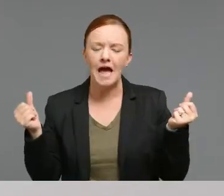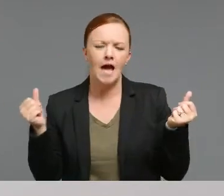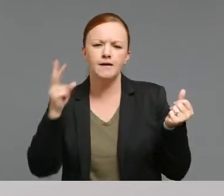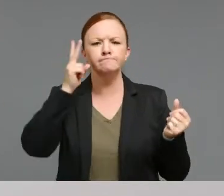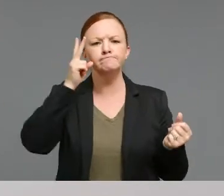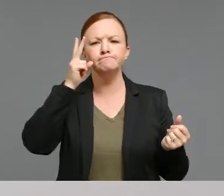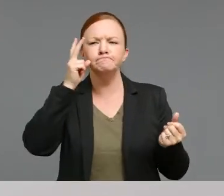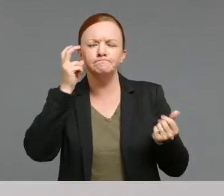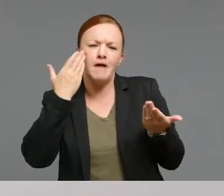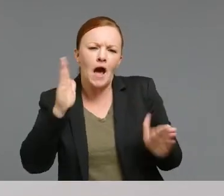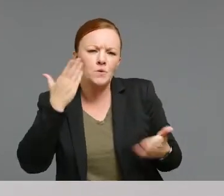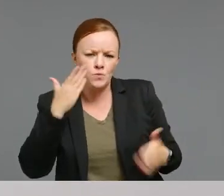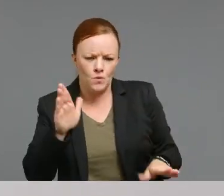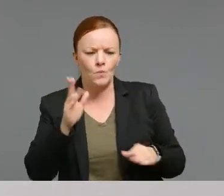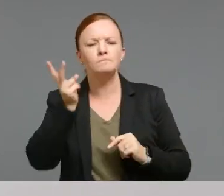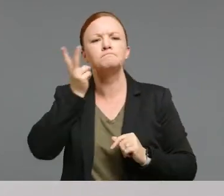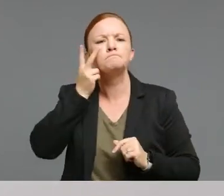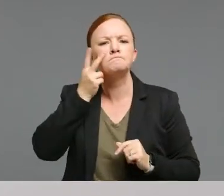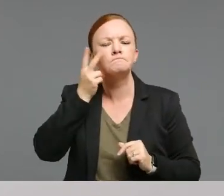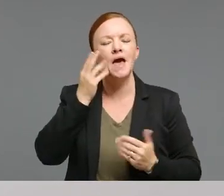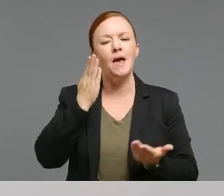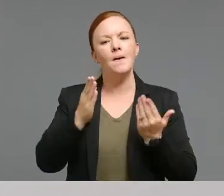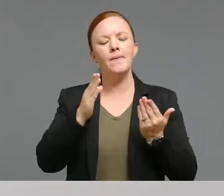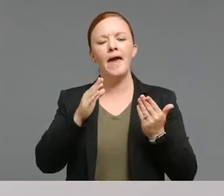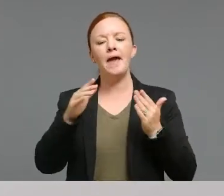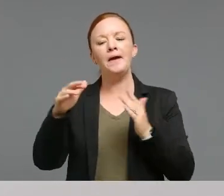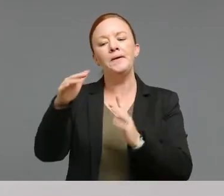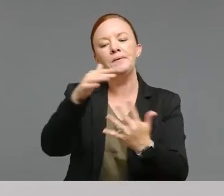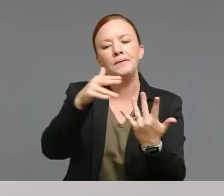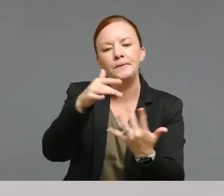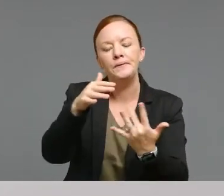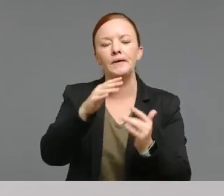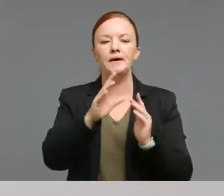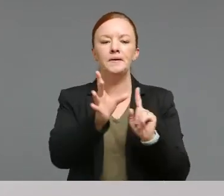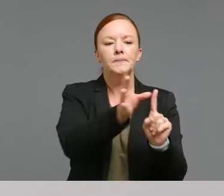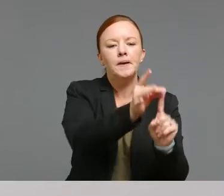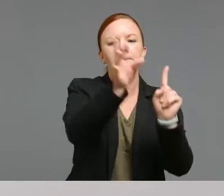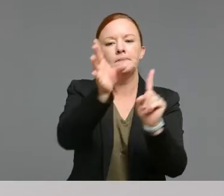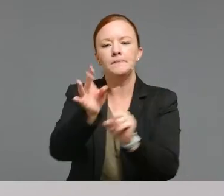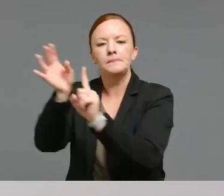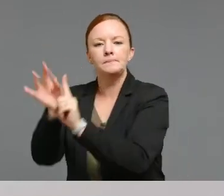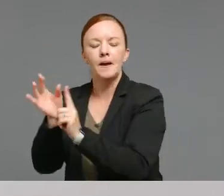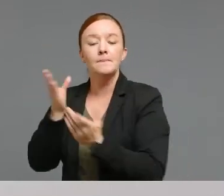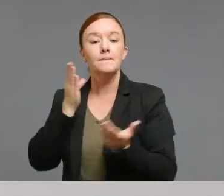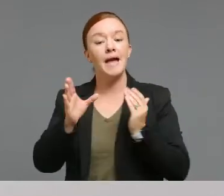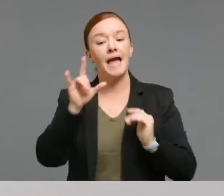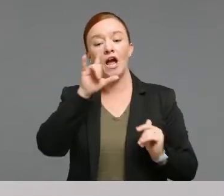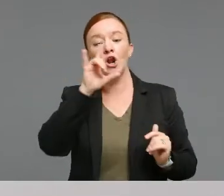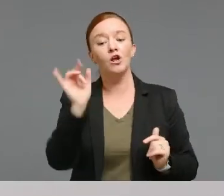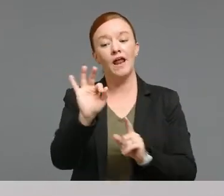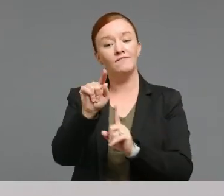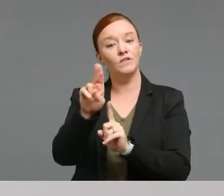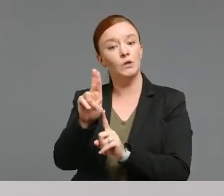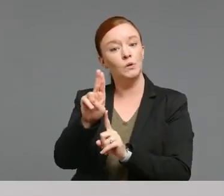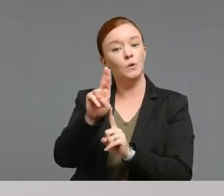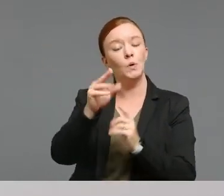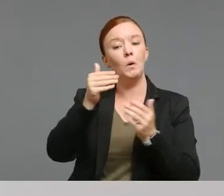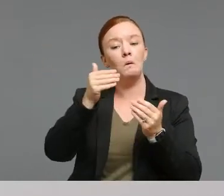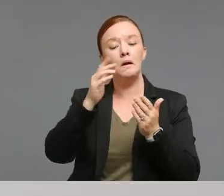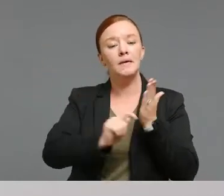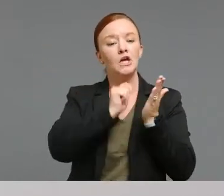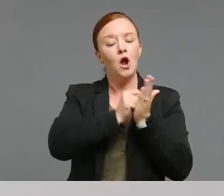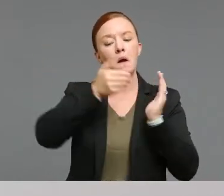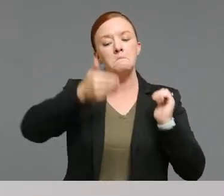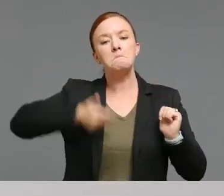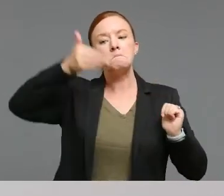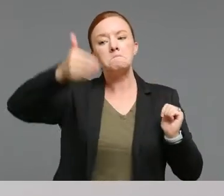some other respiratory viruses do, or it may gain some seasonality like influenza. But I think we're in a